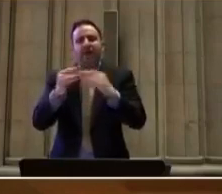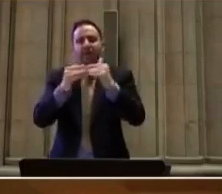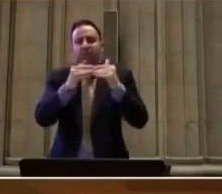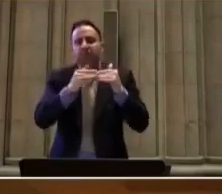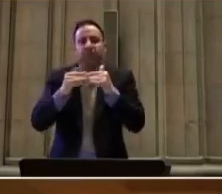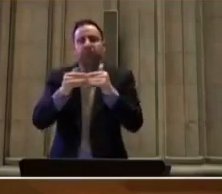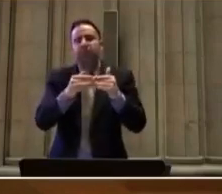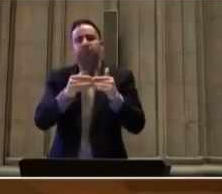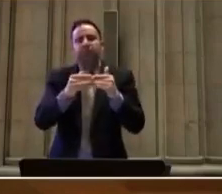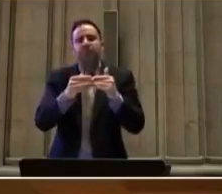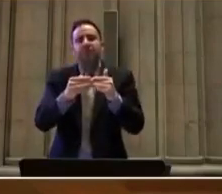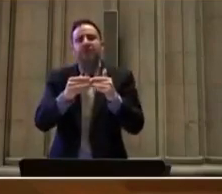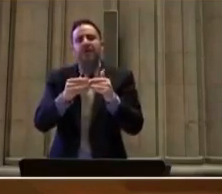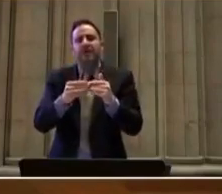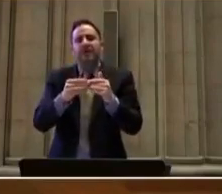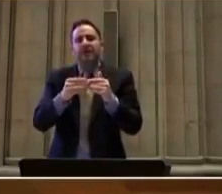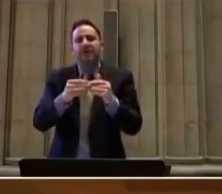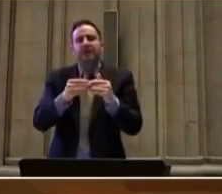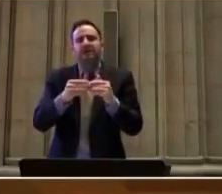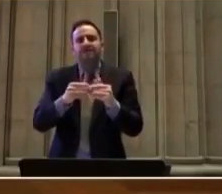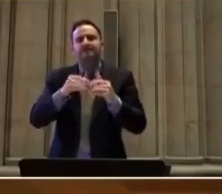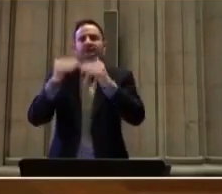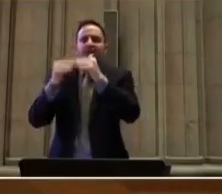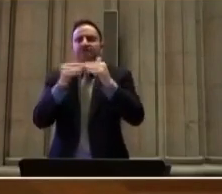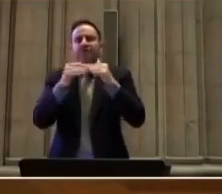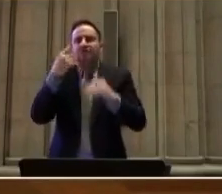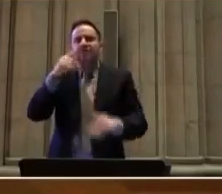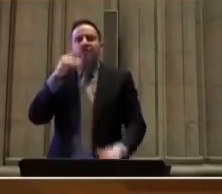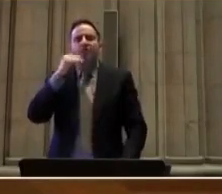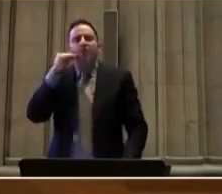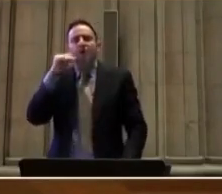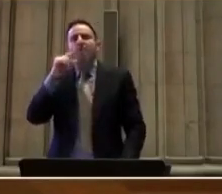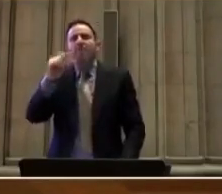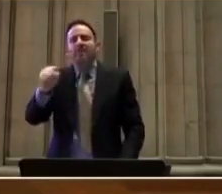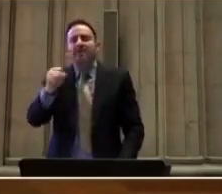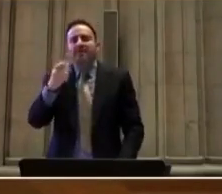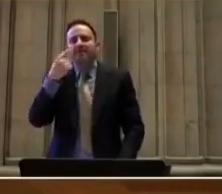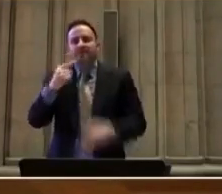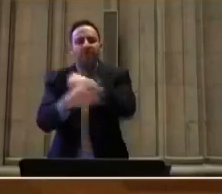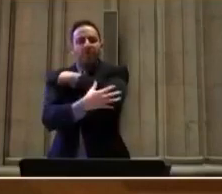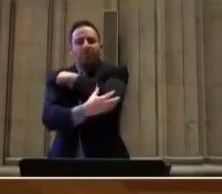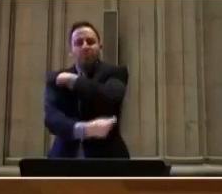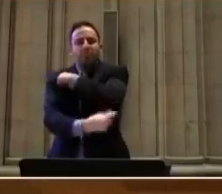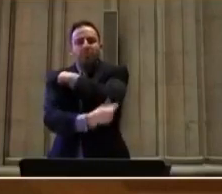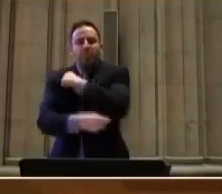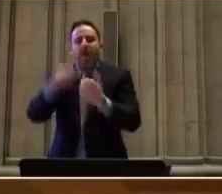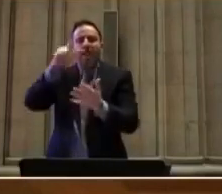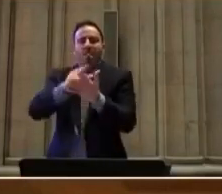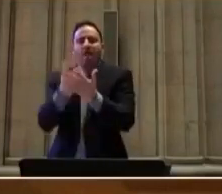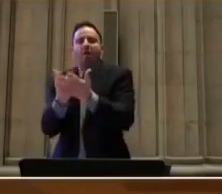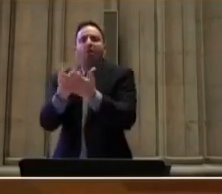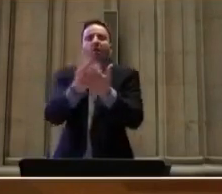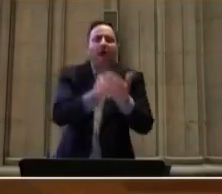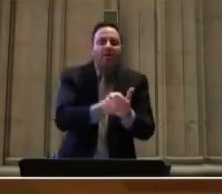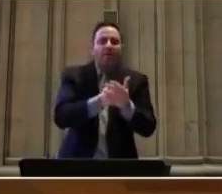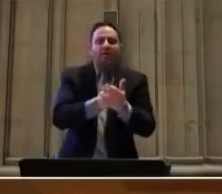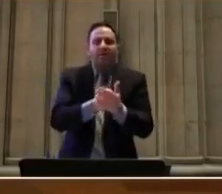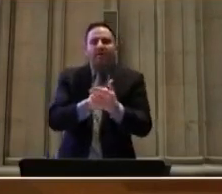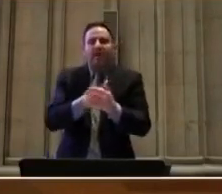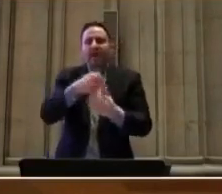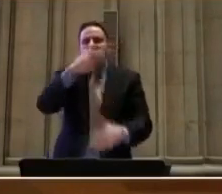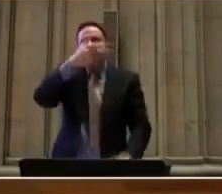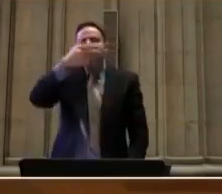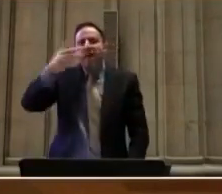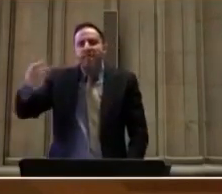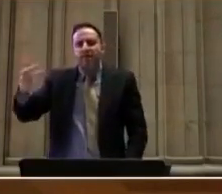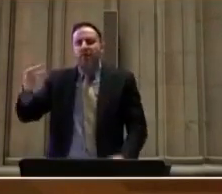justice and disability justice and justice for homeless and justice for the poor and low wealth and working poor and immigrant